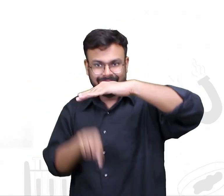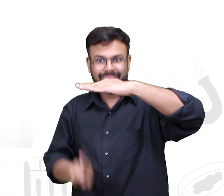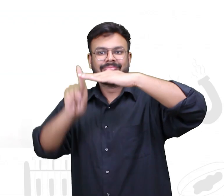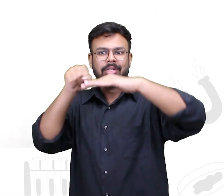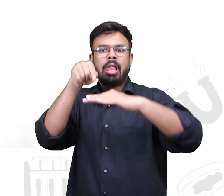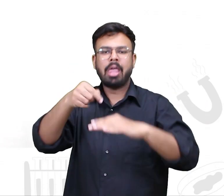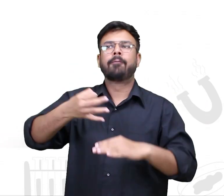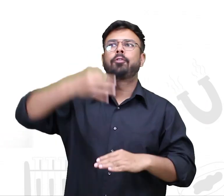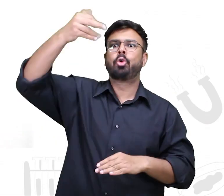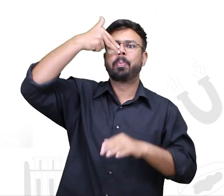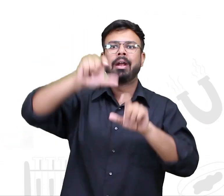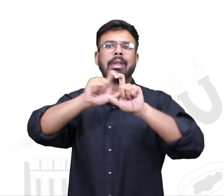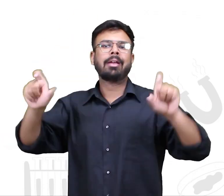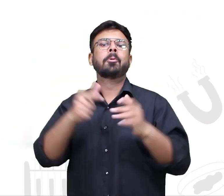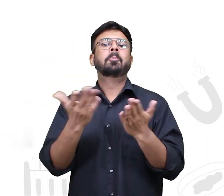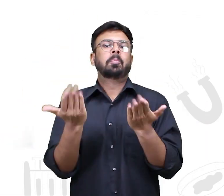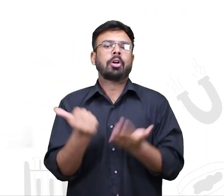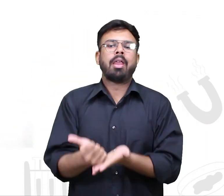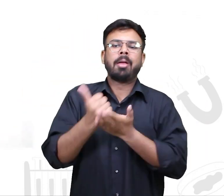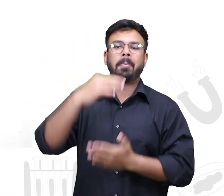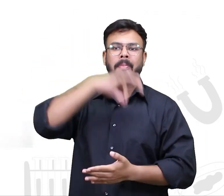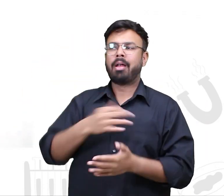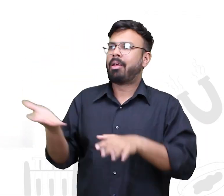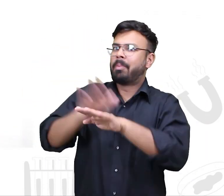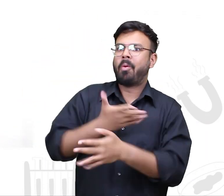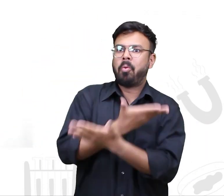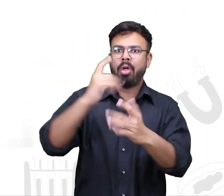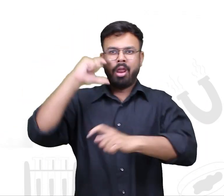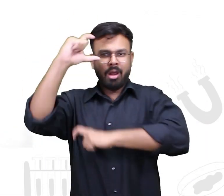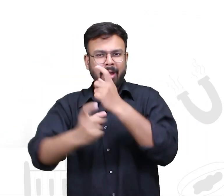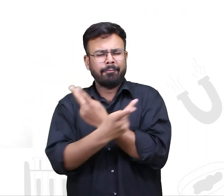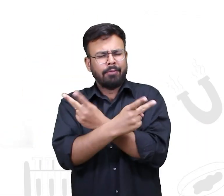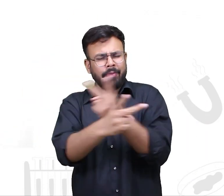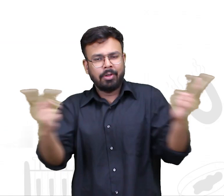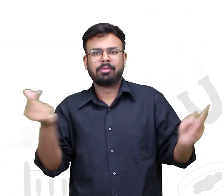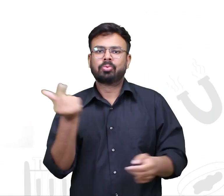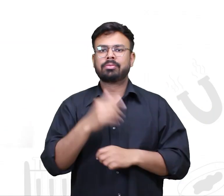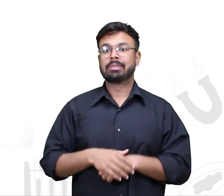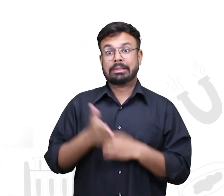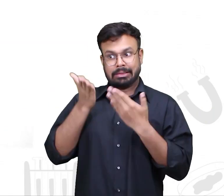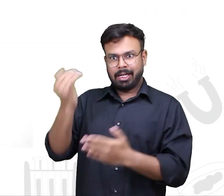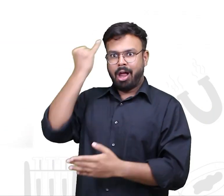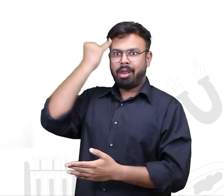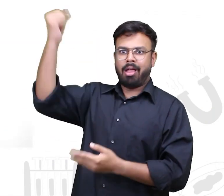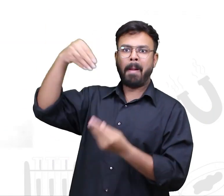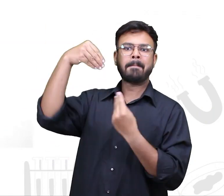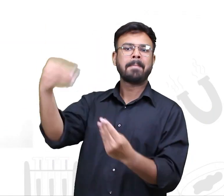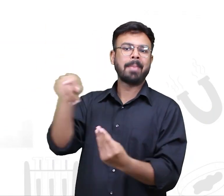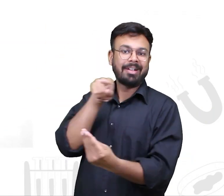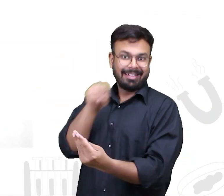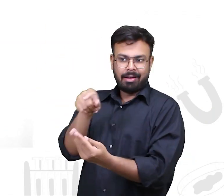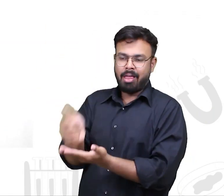that hydrogen, and that is the clean future fuel and is being used in various applications. So based on this